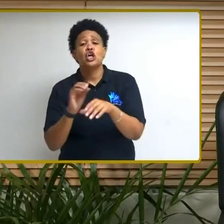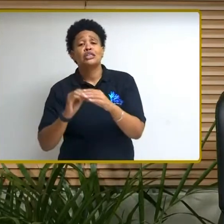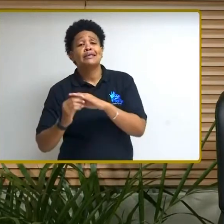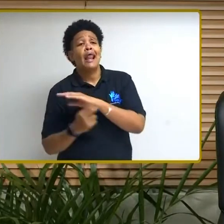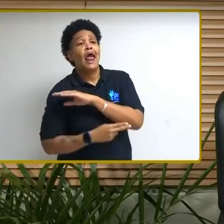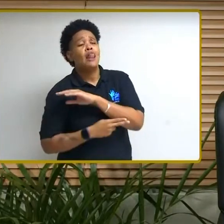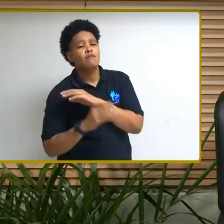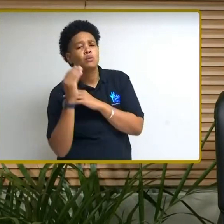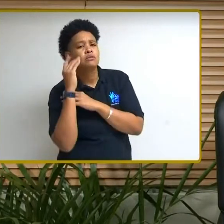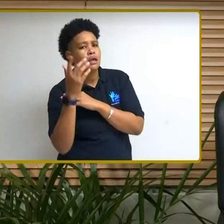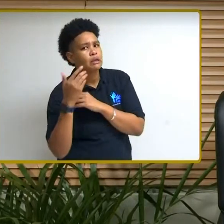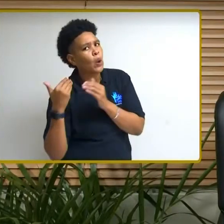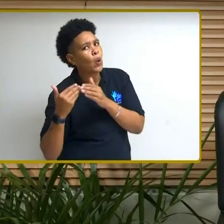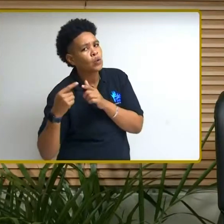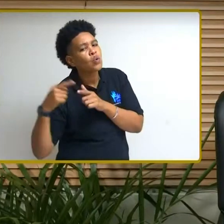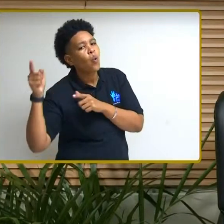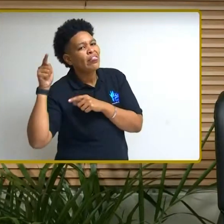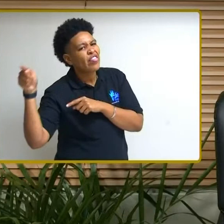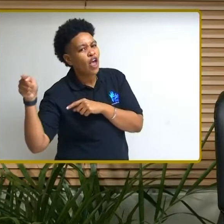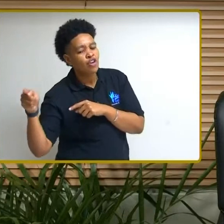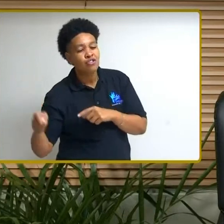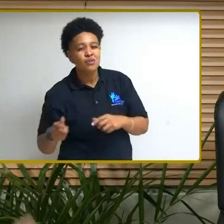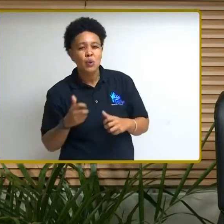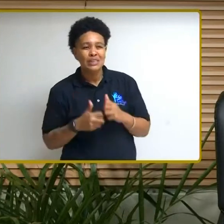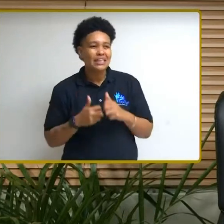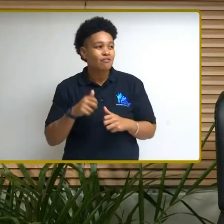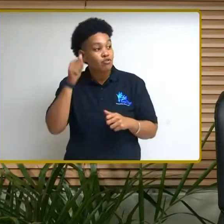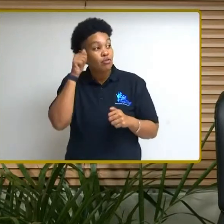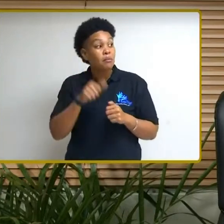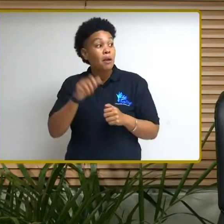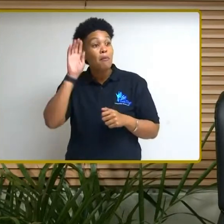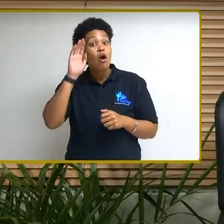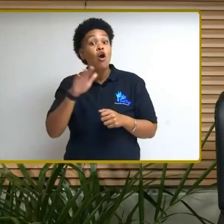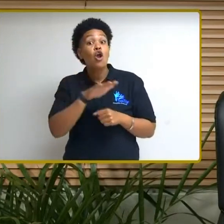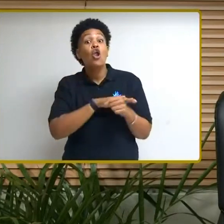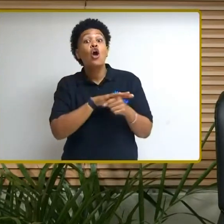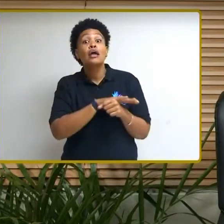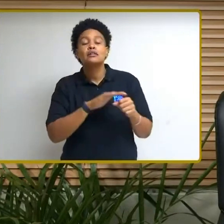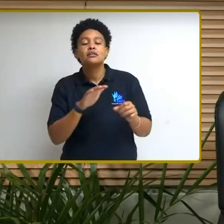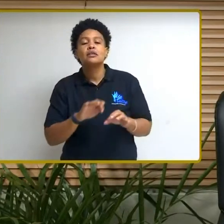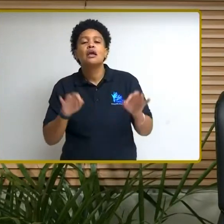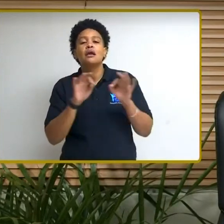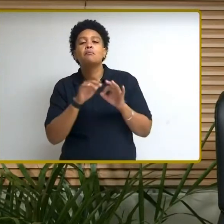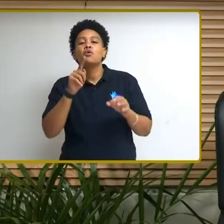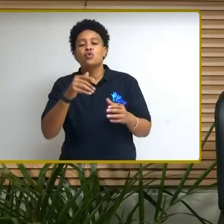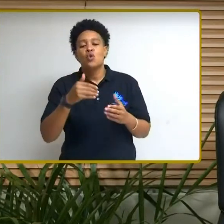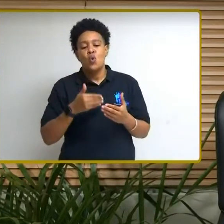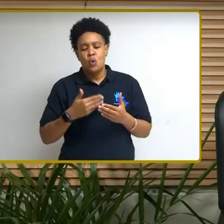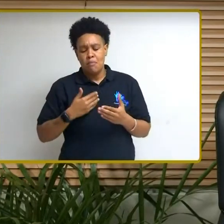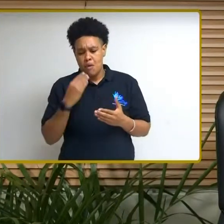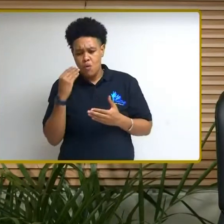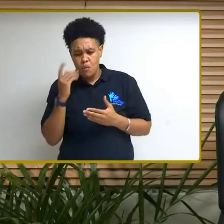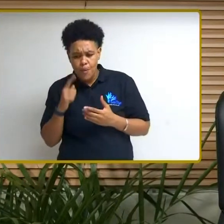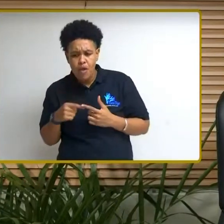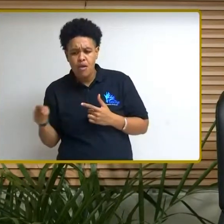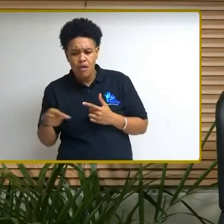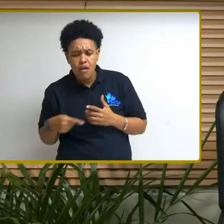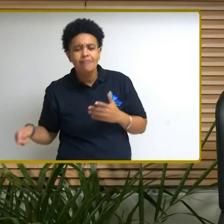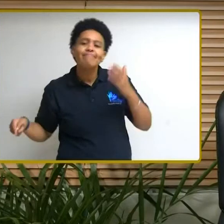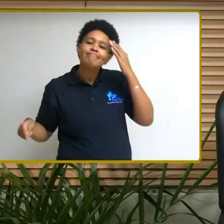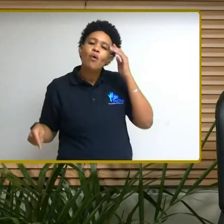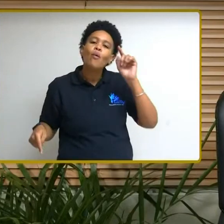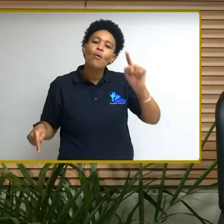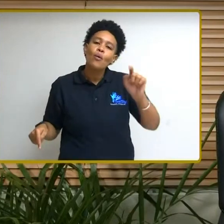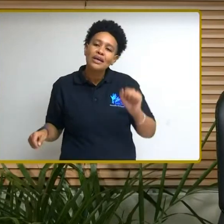it. So it's difficult to remember all the sites. What's important is that you have a site close enough to you that